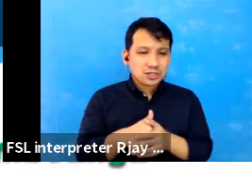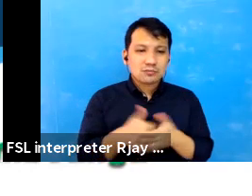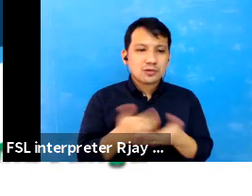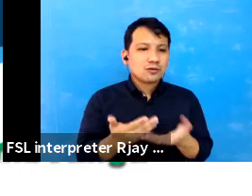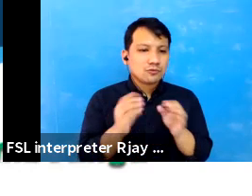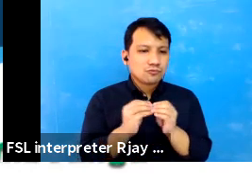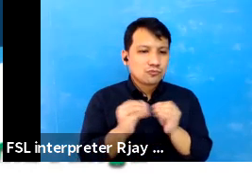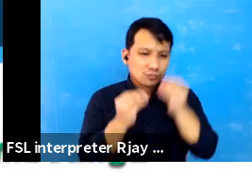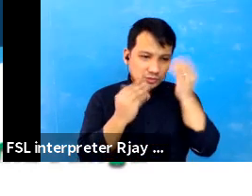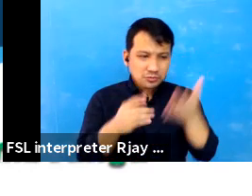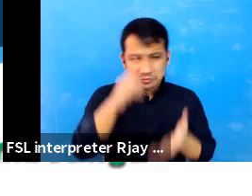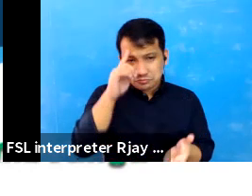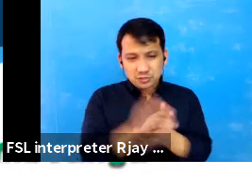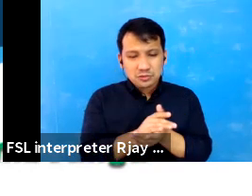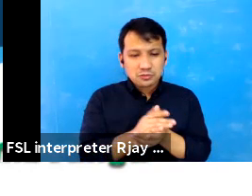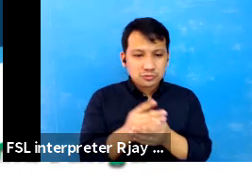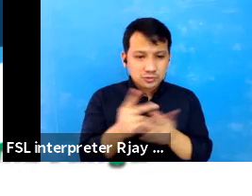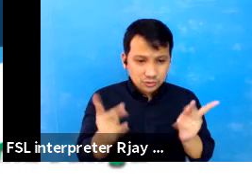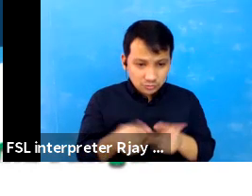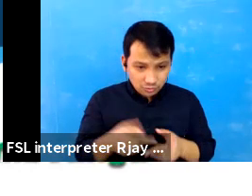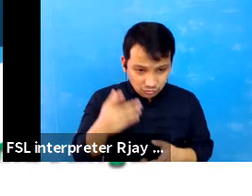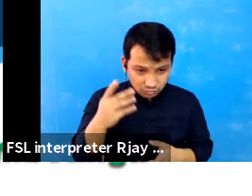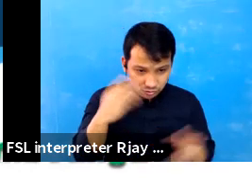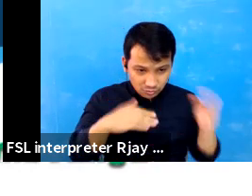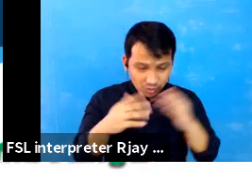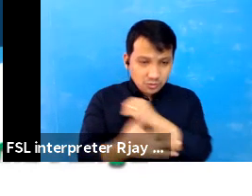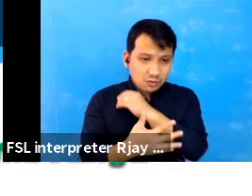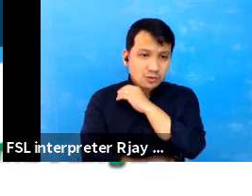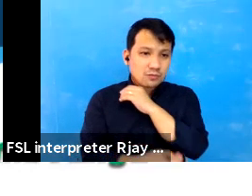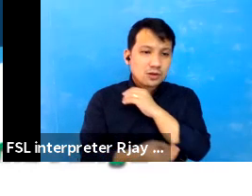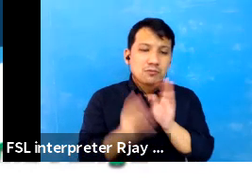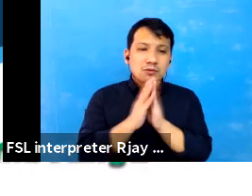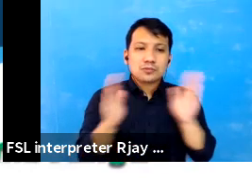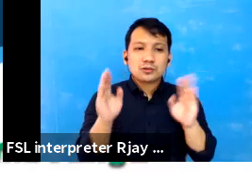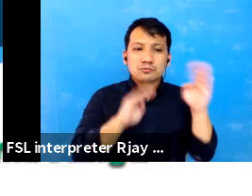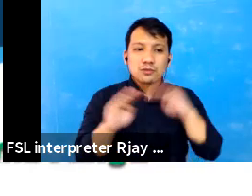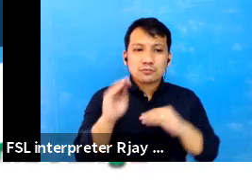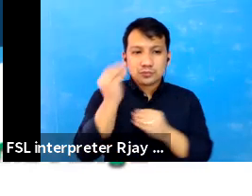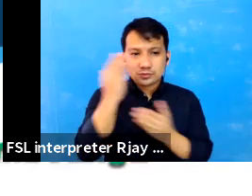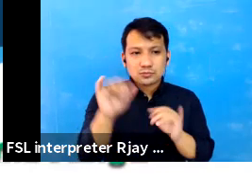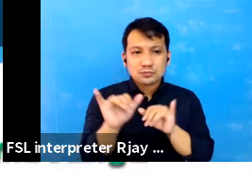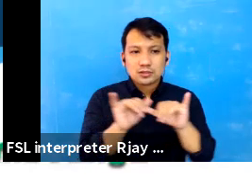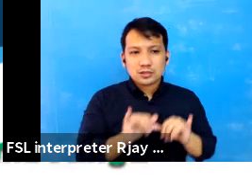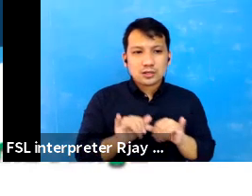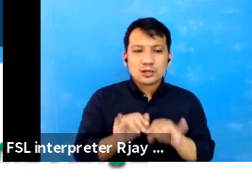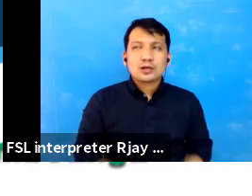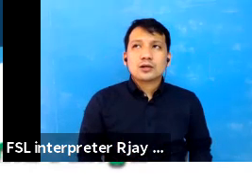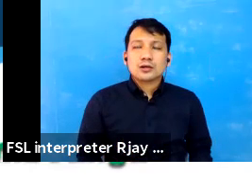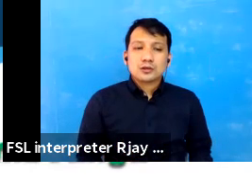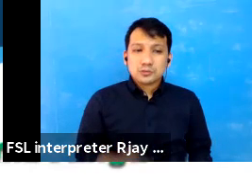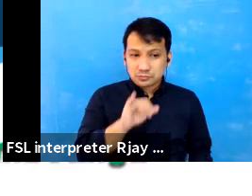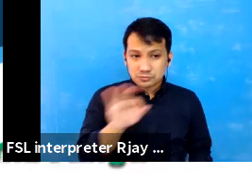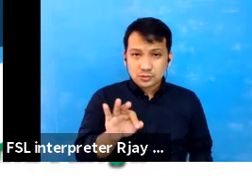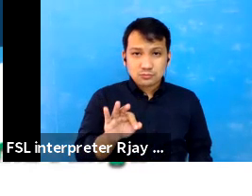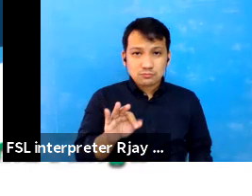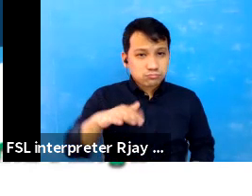could also be linked with high rate of poverty and big family sizes. When a child is